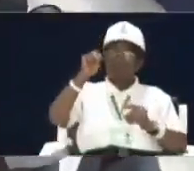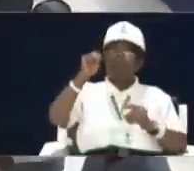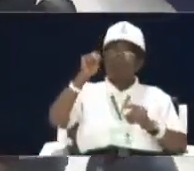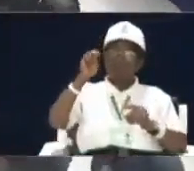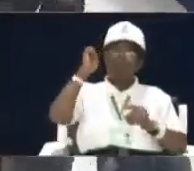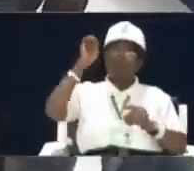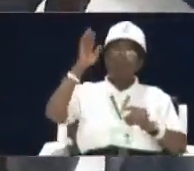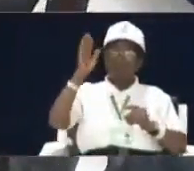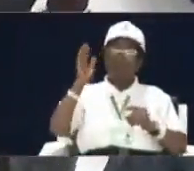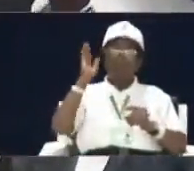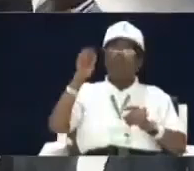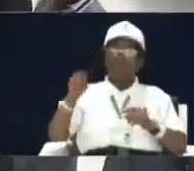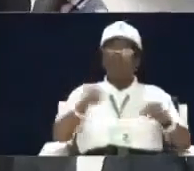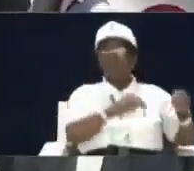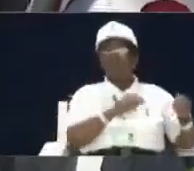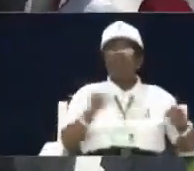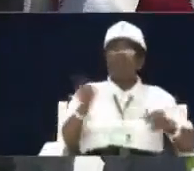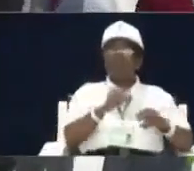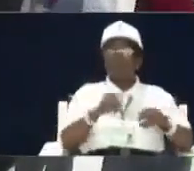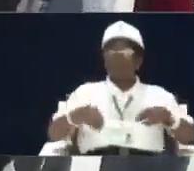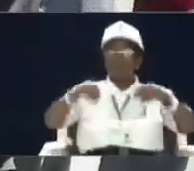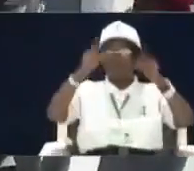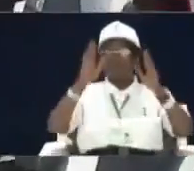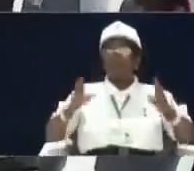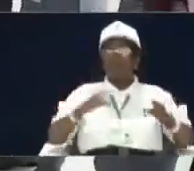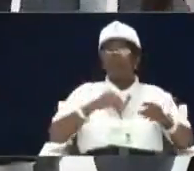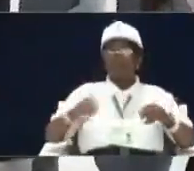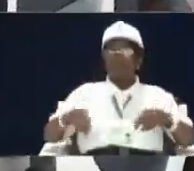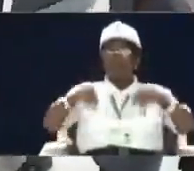he will move you higher and higher.